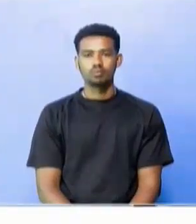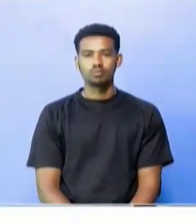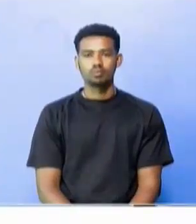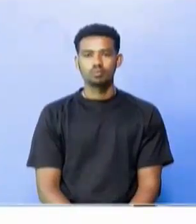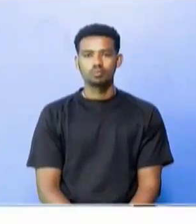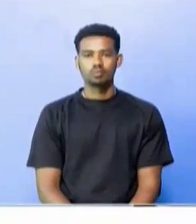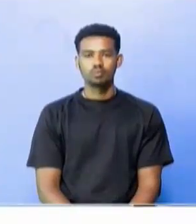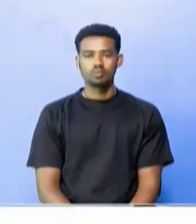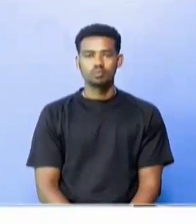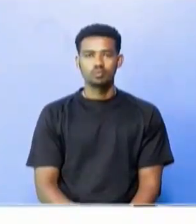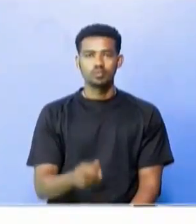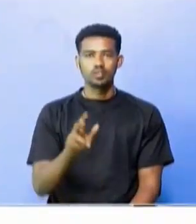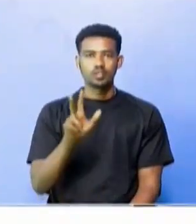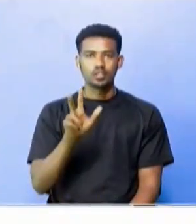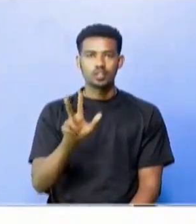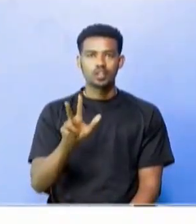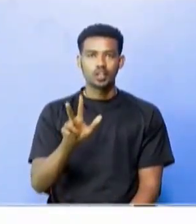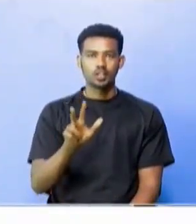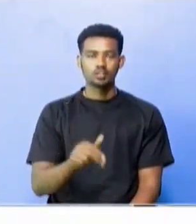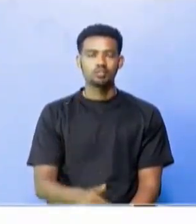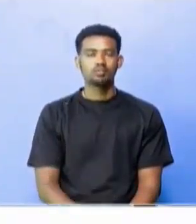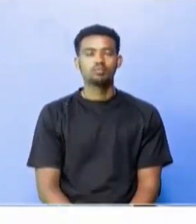And 3.